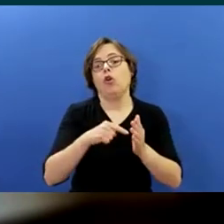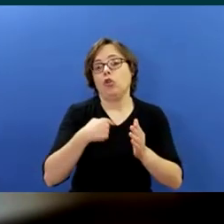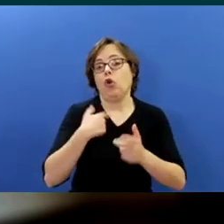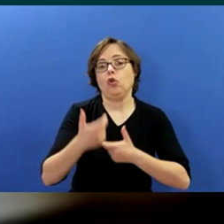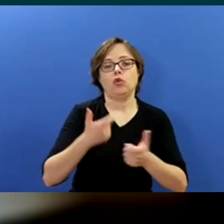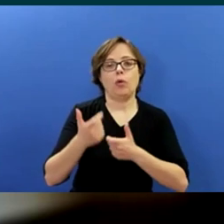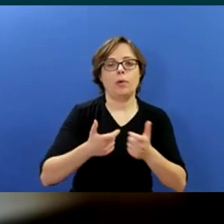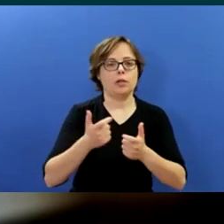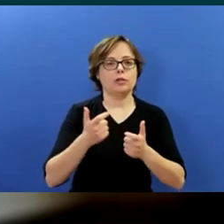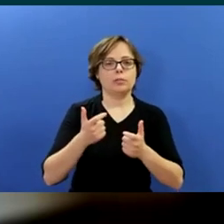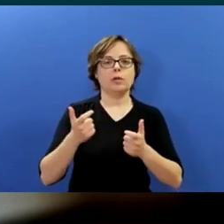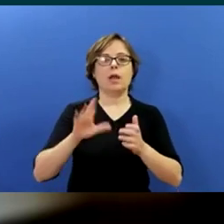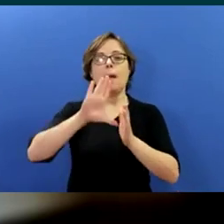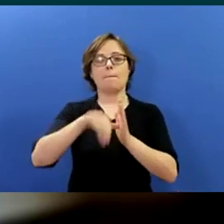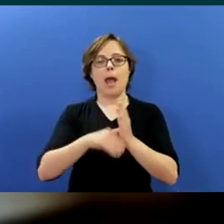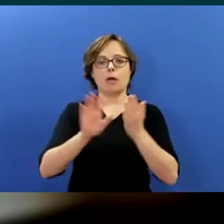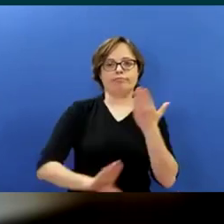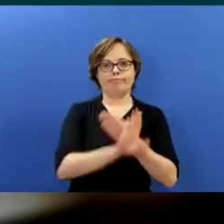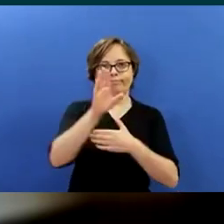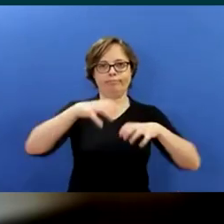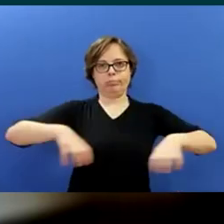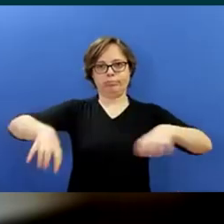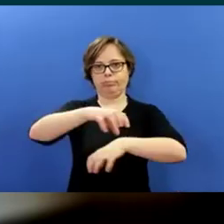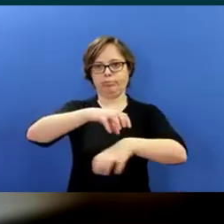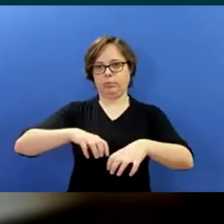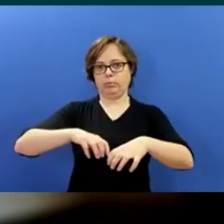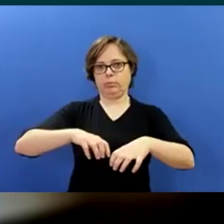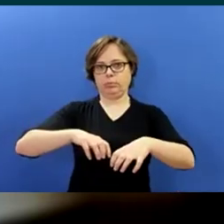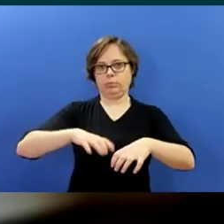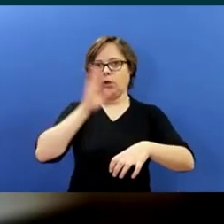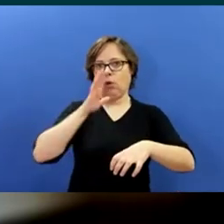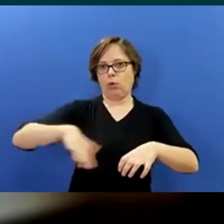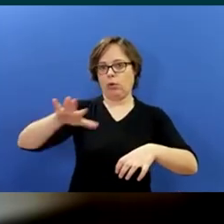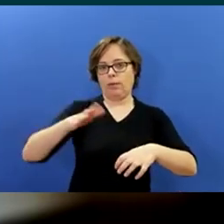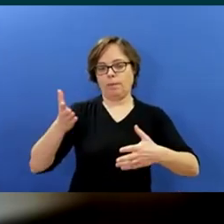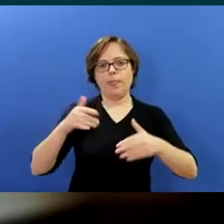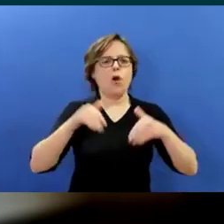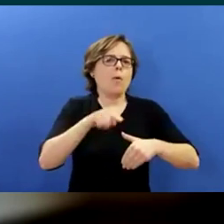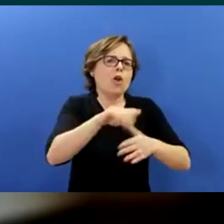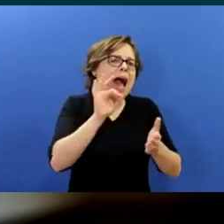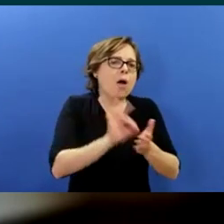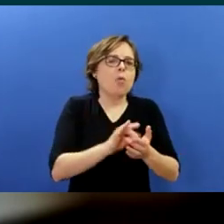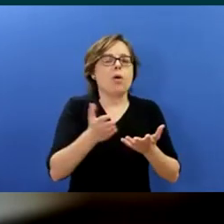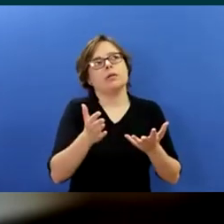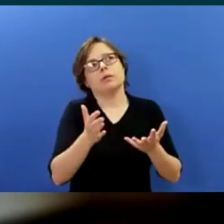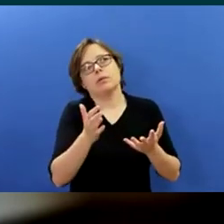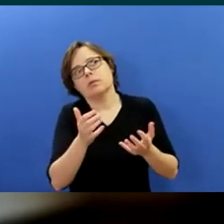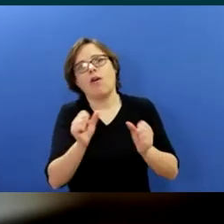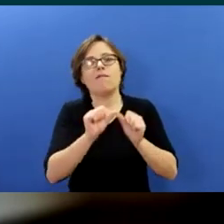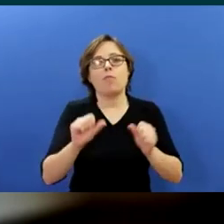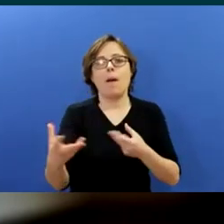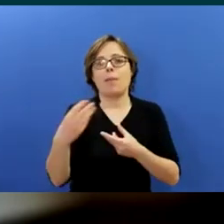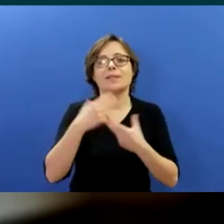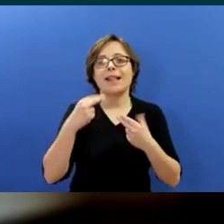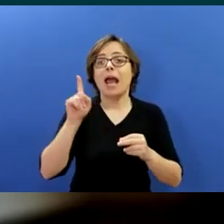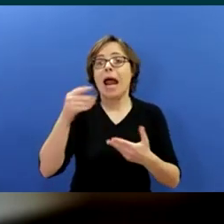directly participation, but actually it's getting people where they are going for a